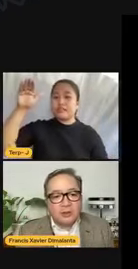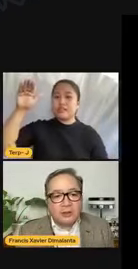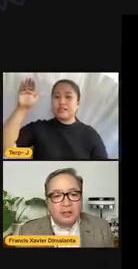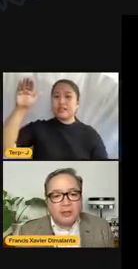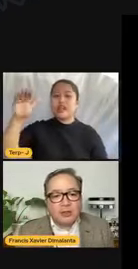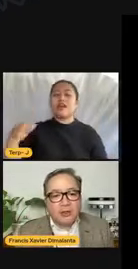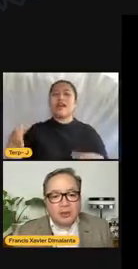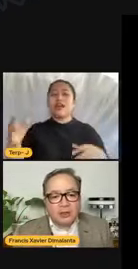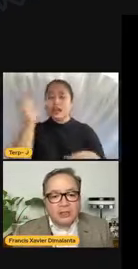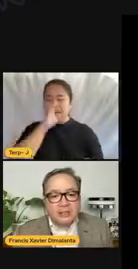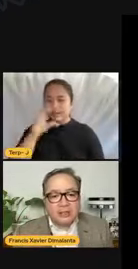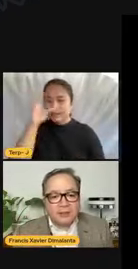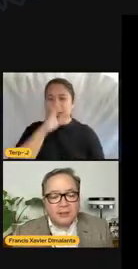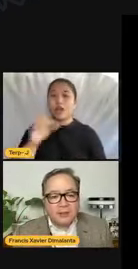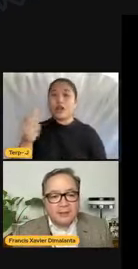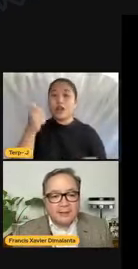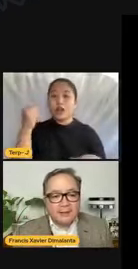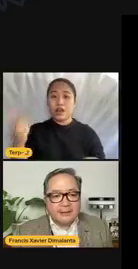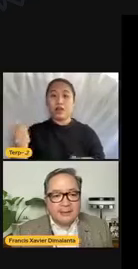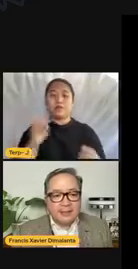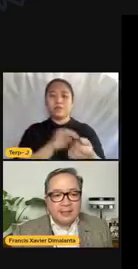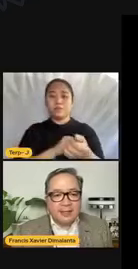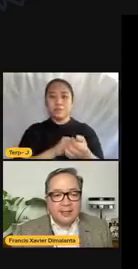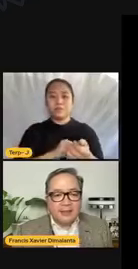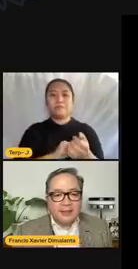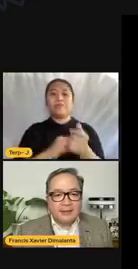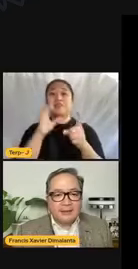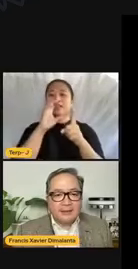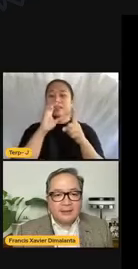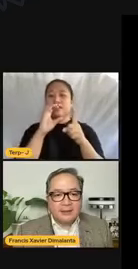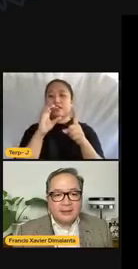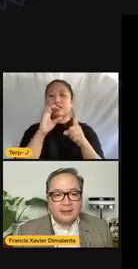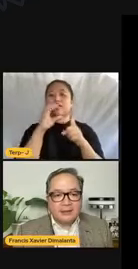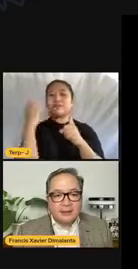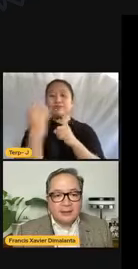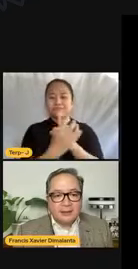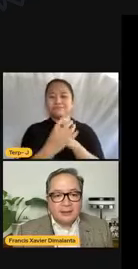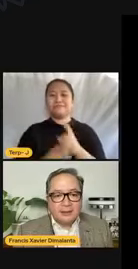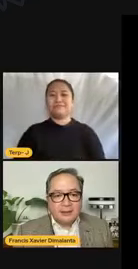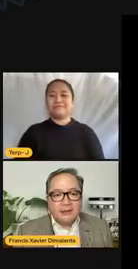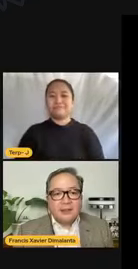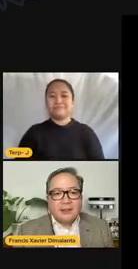issues and try to address them. Next slide.